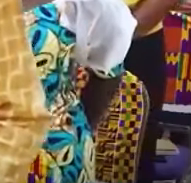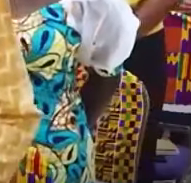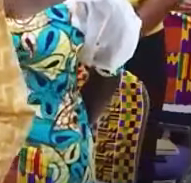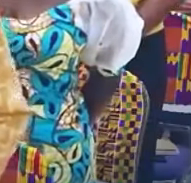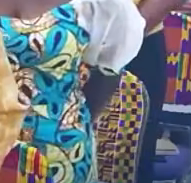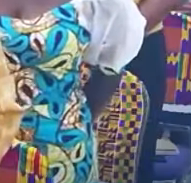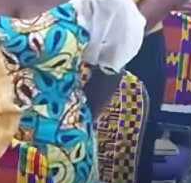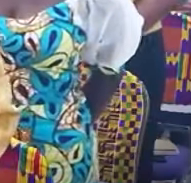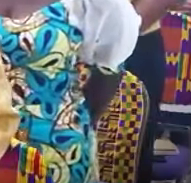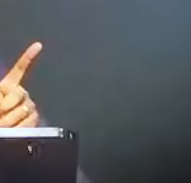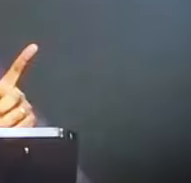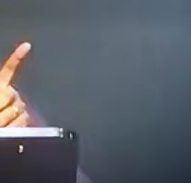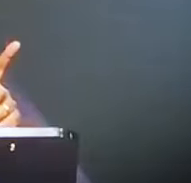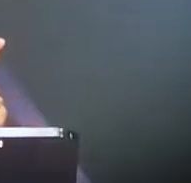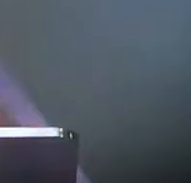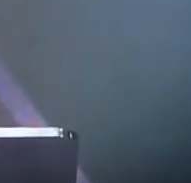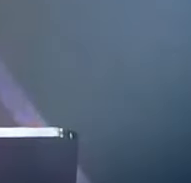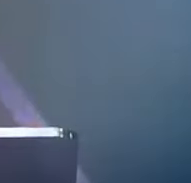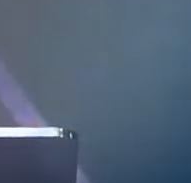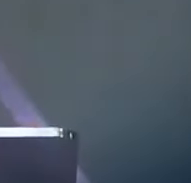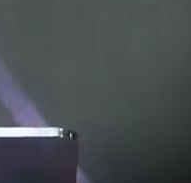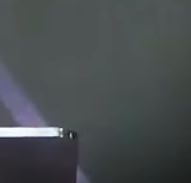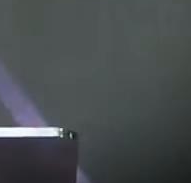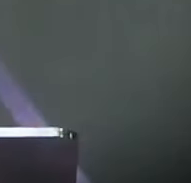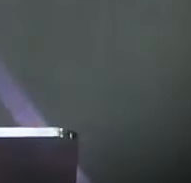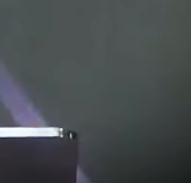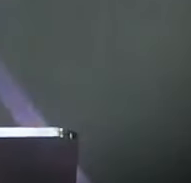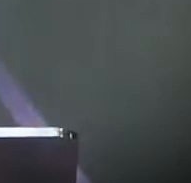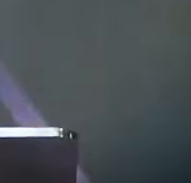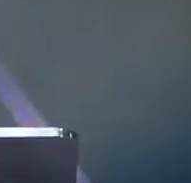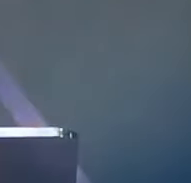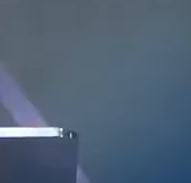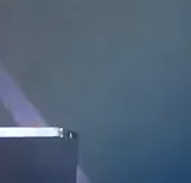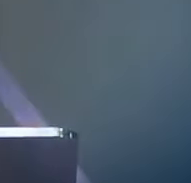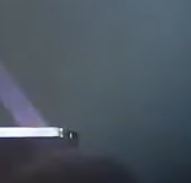today. Yeah. Do it today.